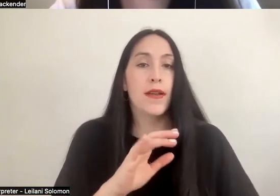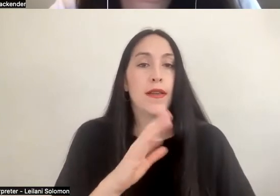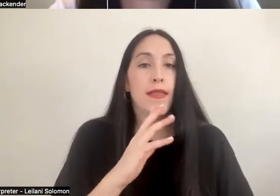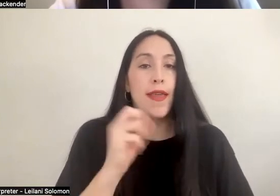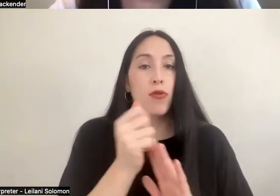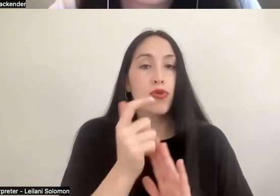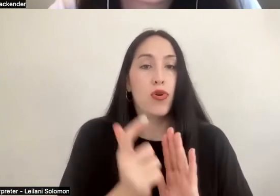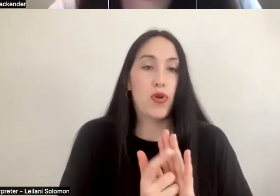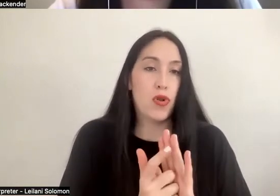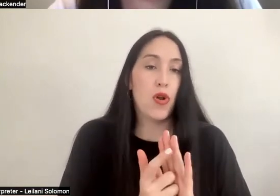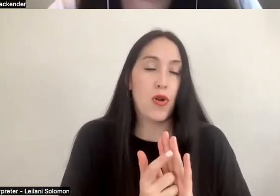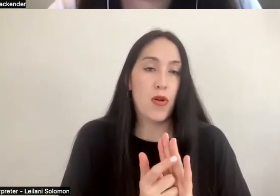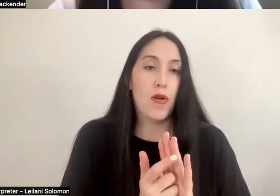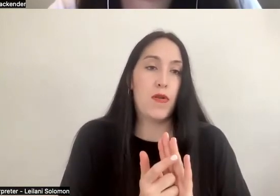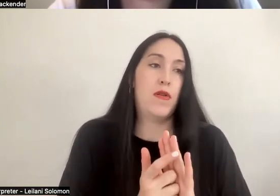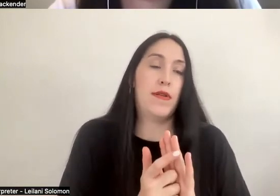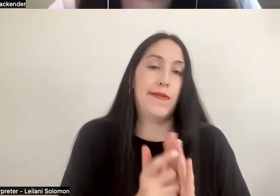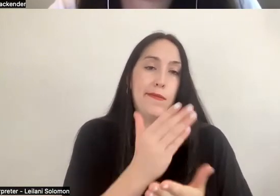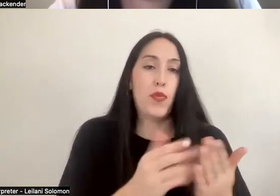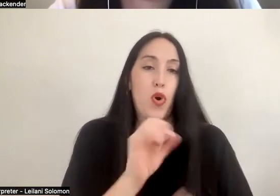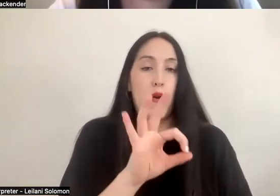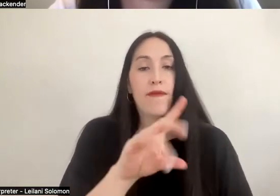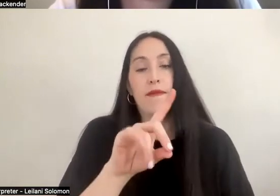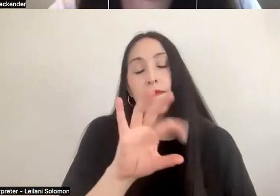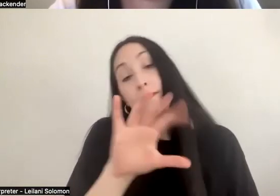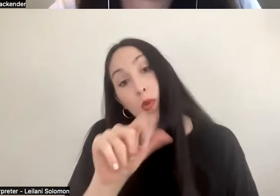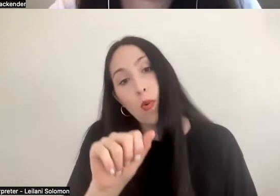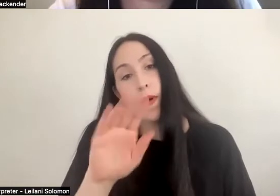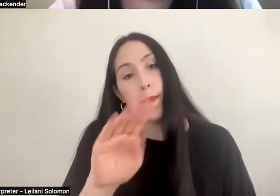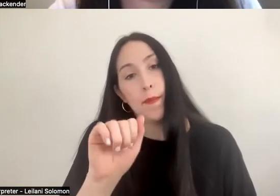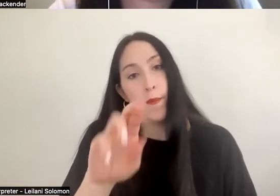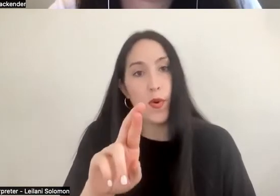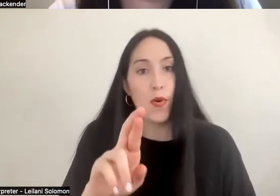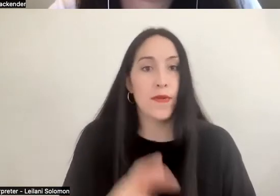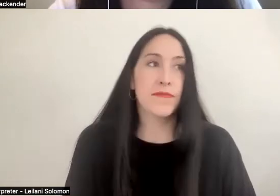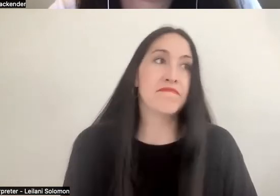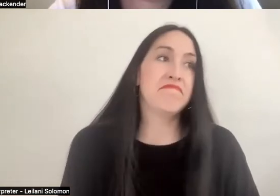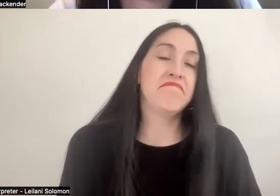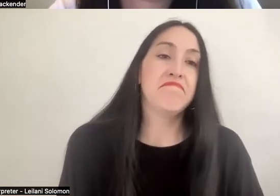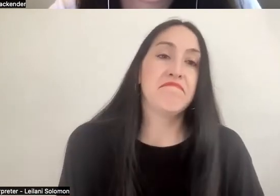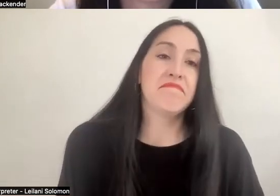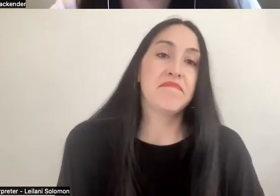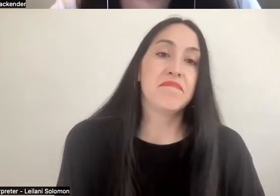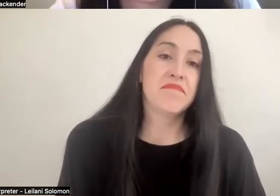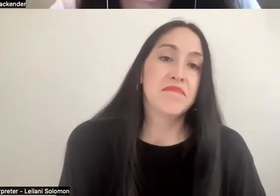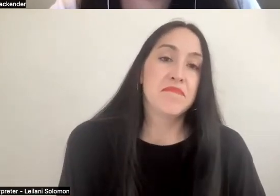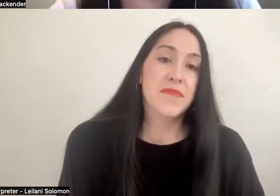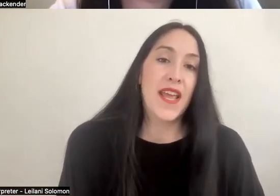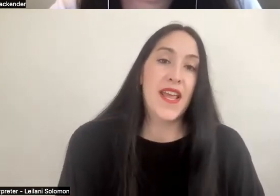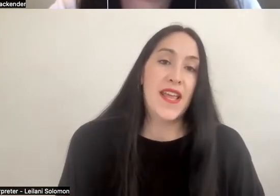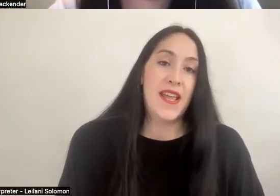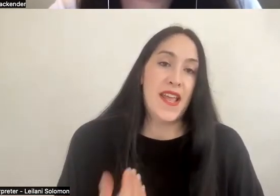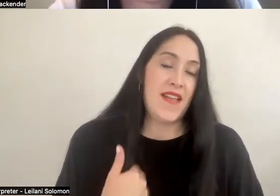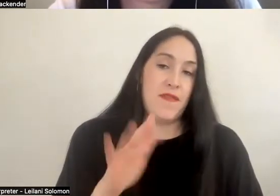Bar that has an audience of no less than 150 elder law board certified